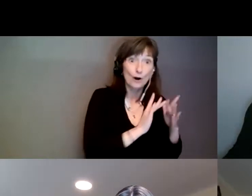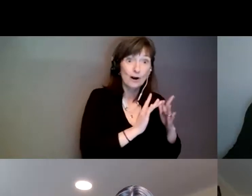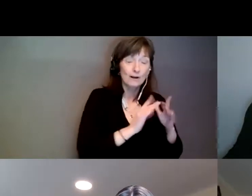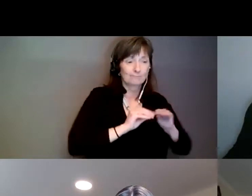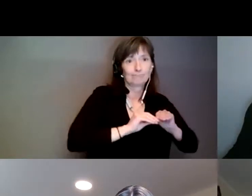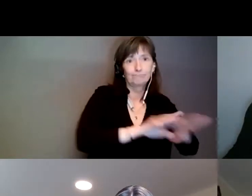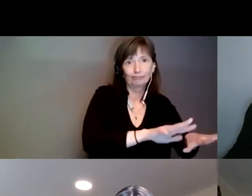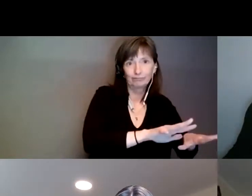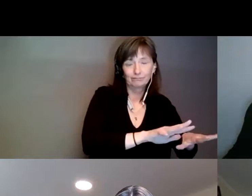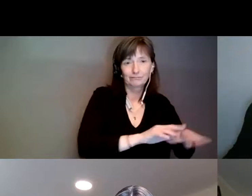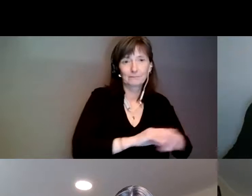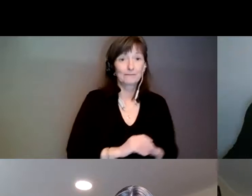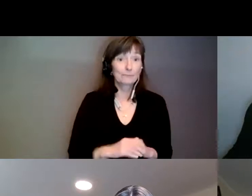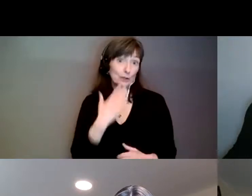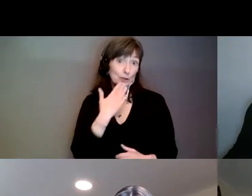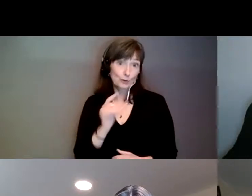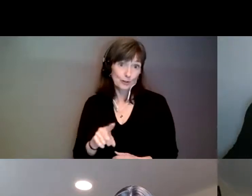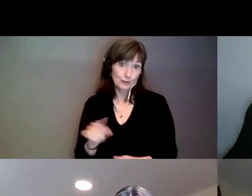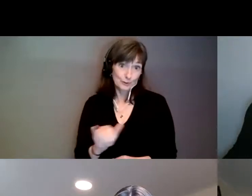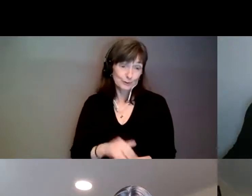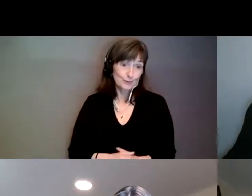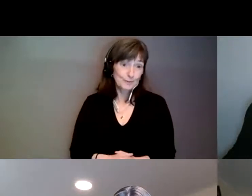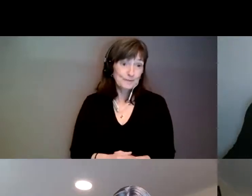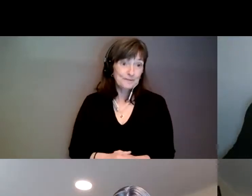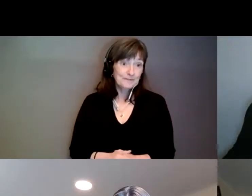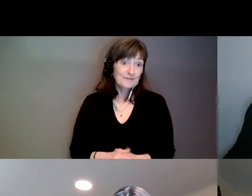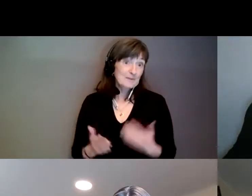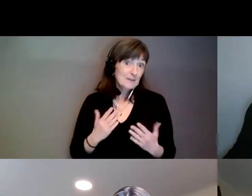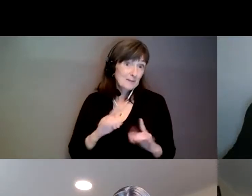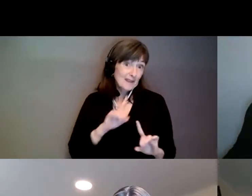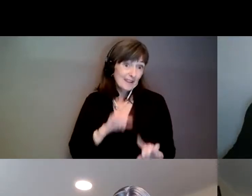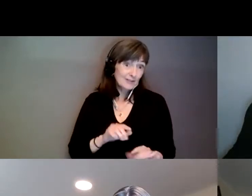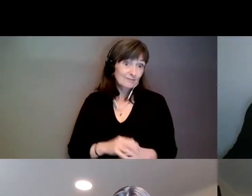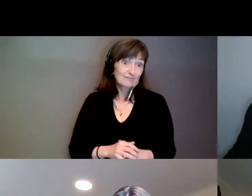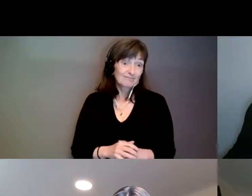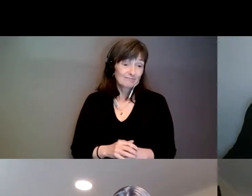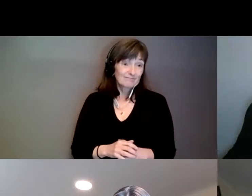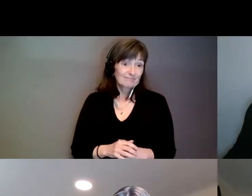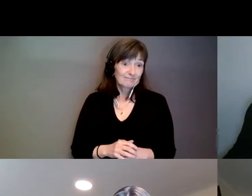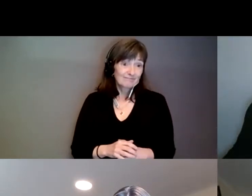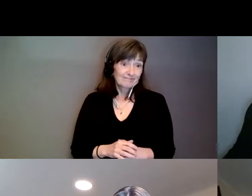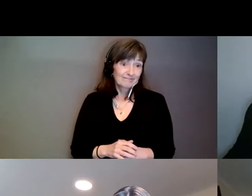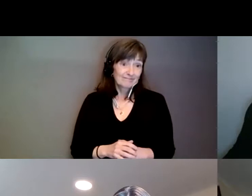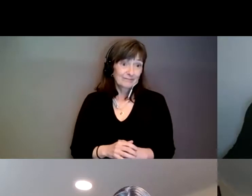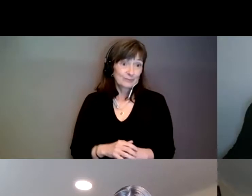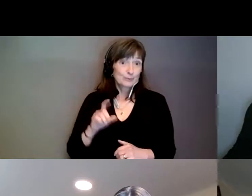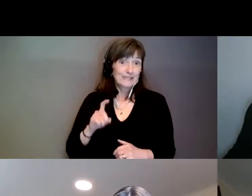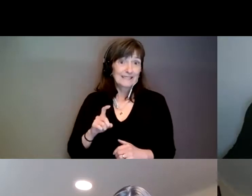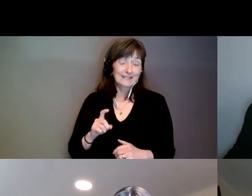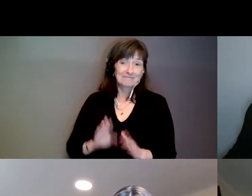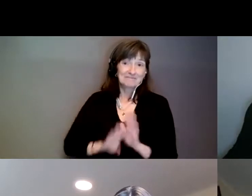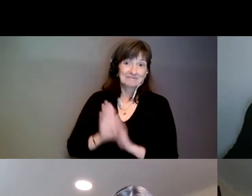That's a really good question as well. And I think that maybe the answer is we need to do a new show